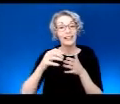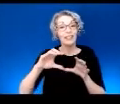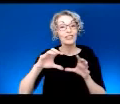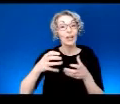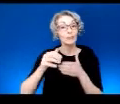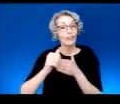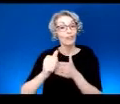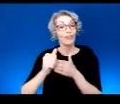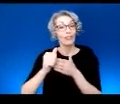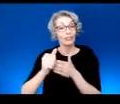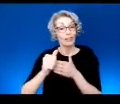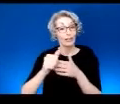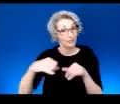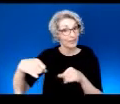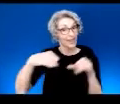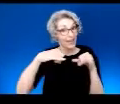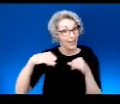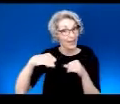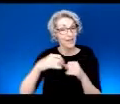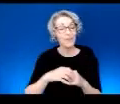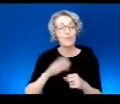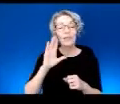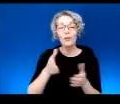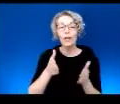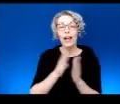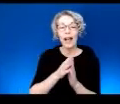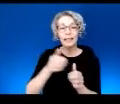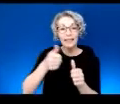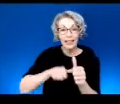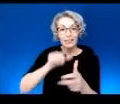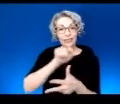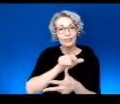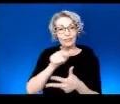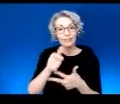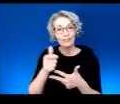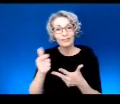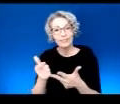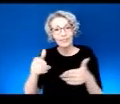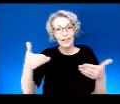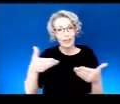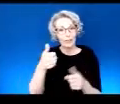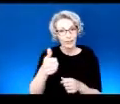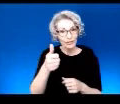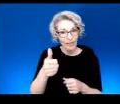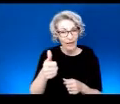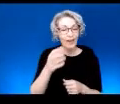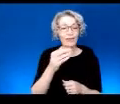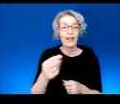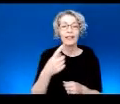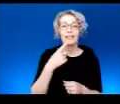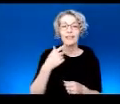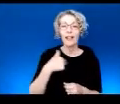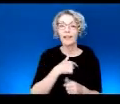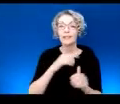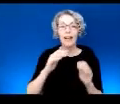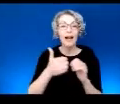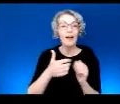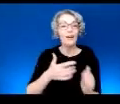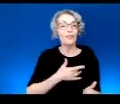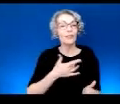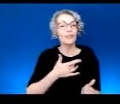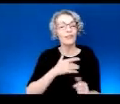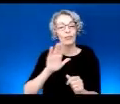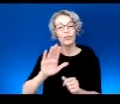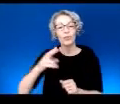chapter leadership in common. I'll ask each of you to introduce yourself and tell us, how do you feel that